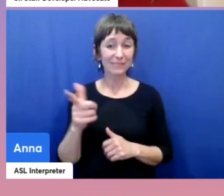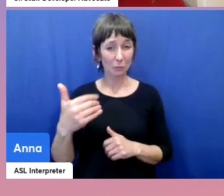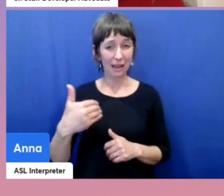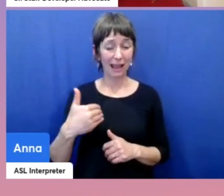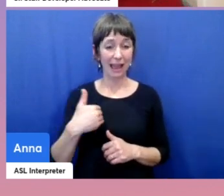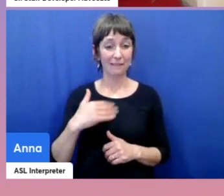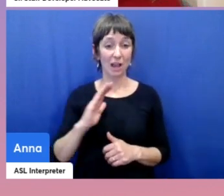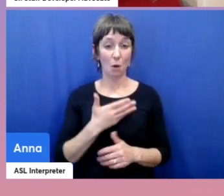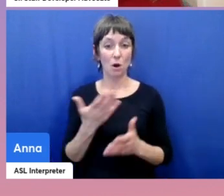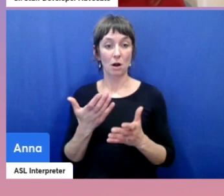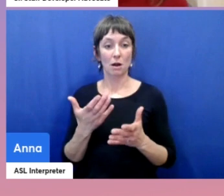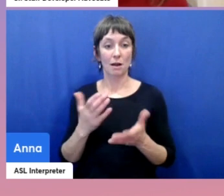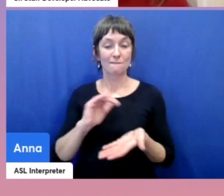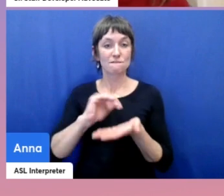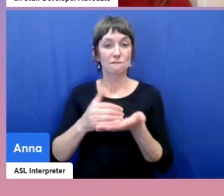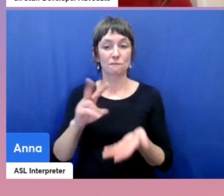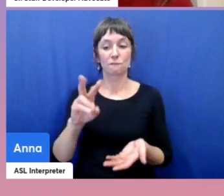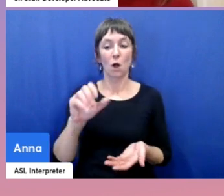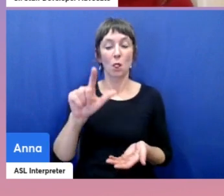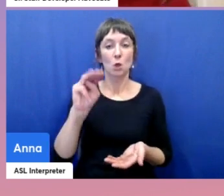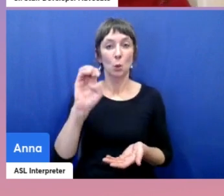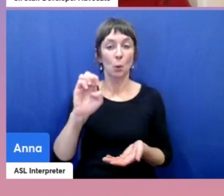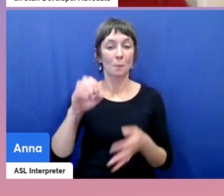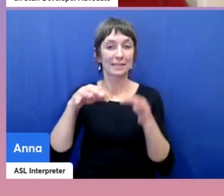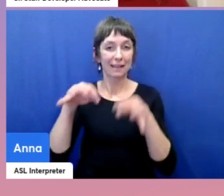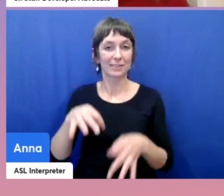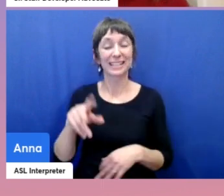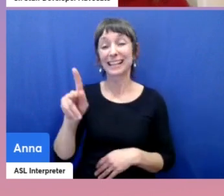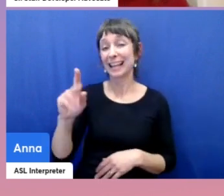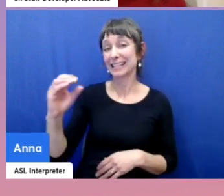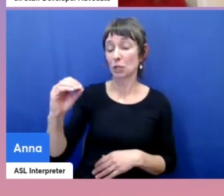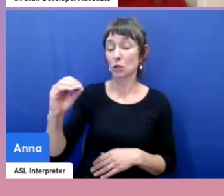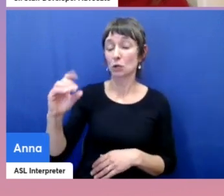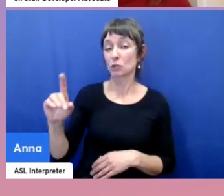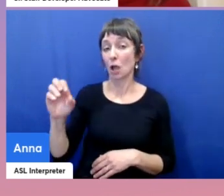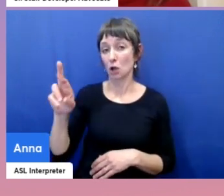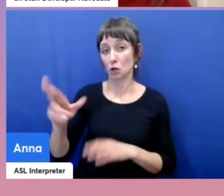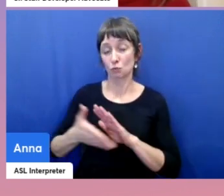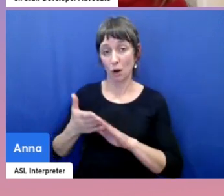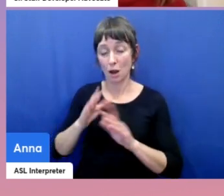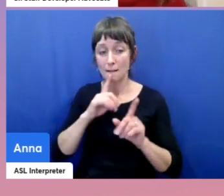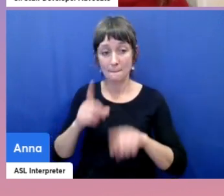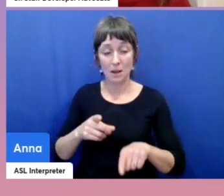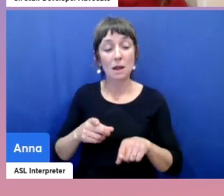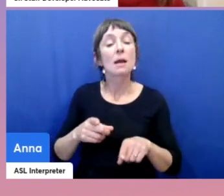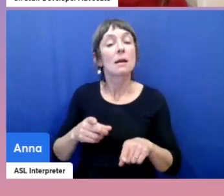volume definitions. So the K0's Docker run command mounts a volume at